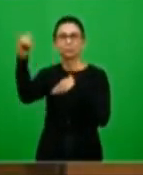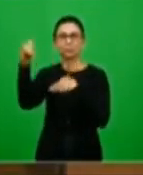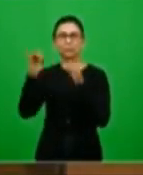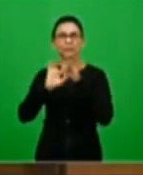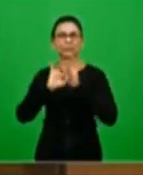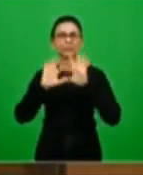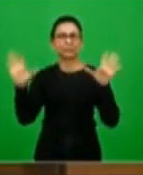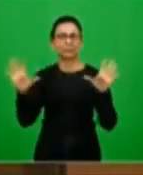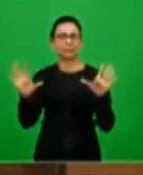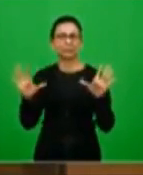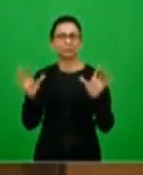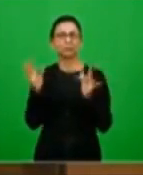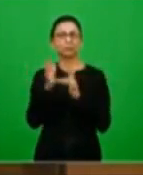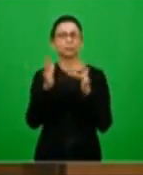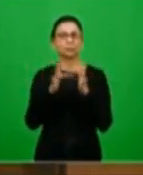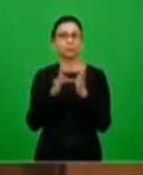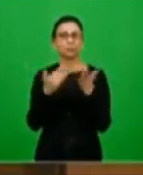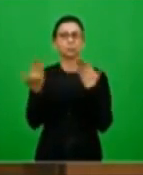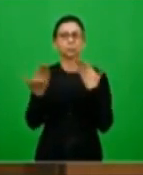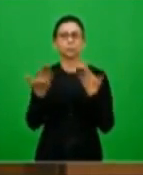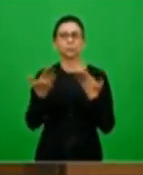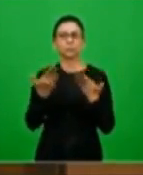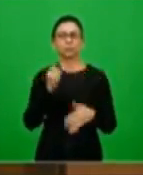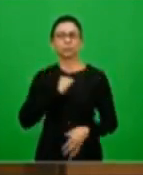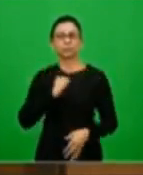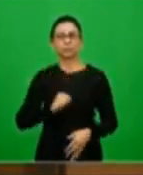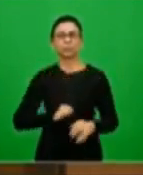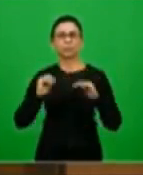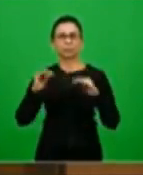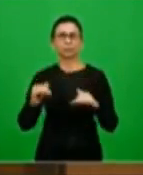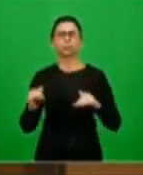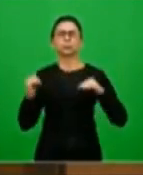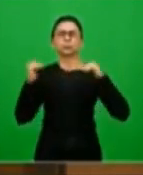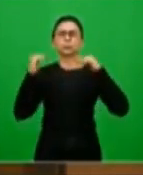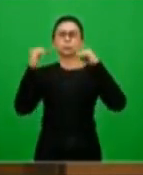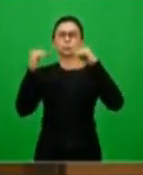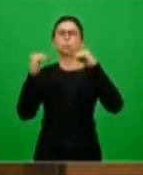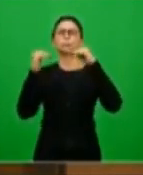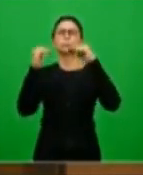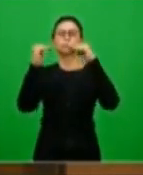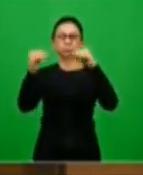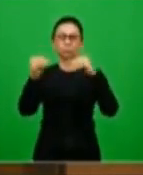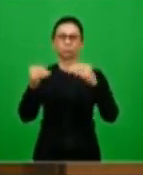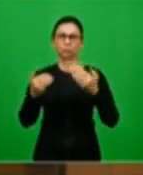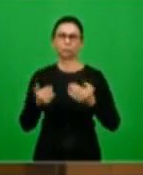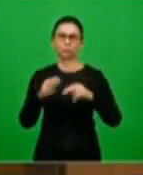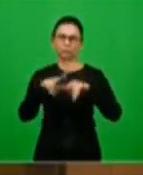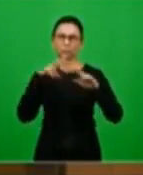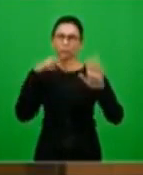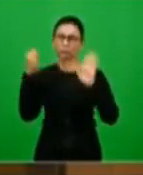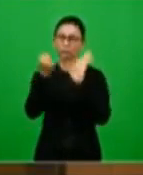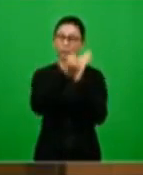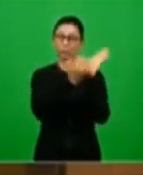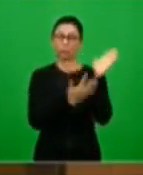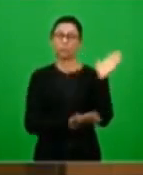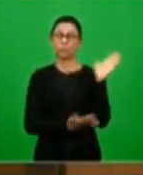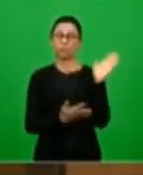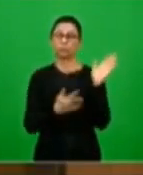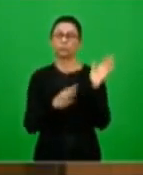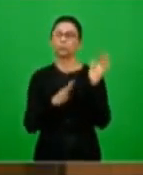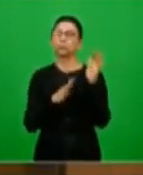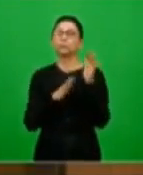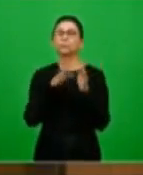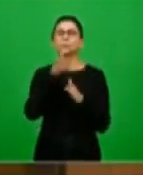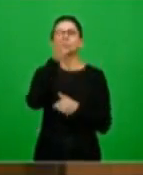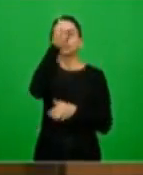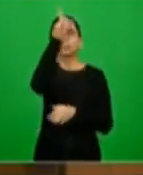is our high priest. He took the role of high priest and also a victim, because it's through him,